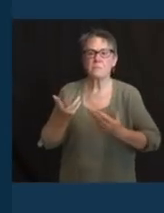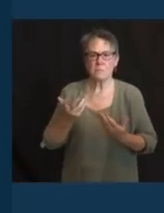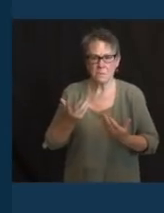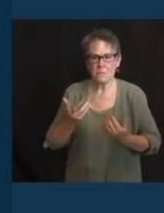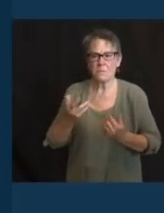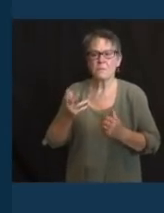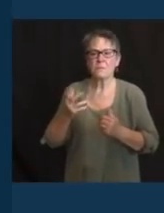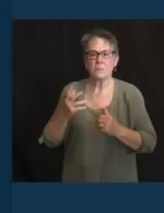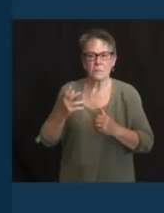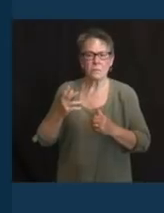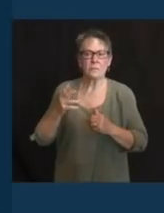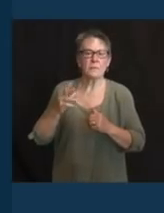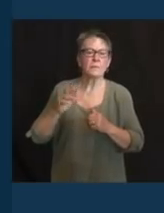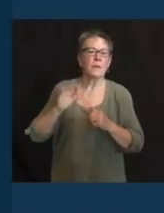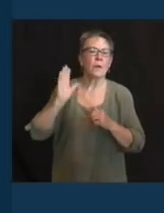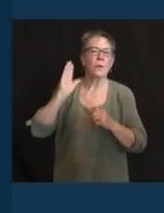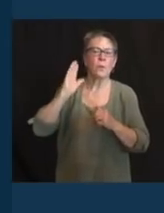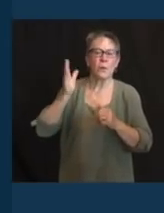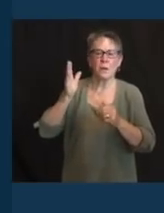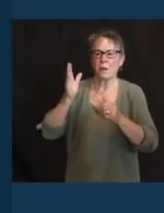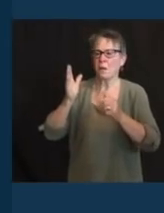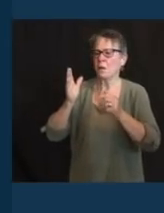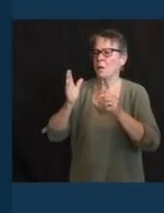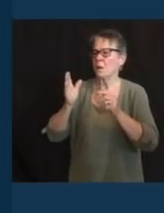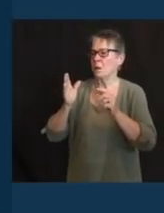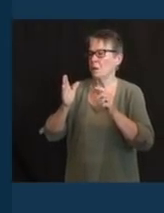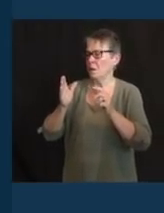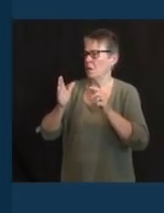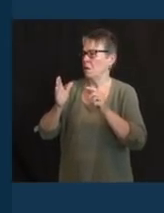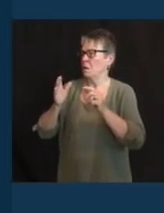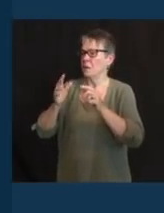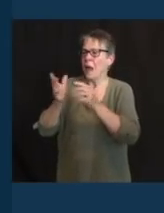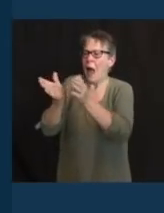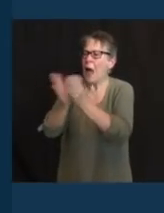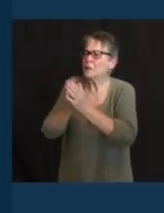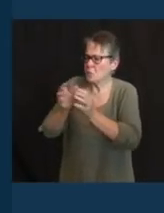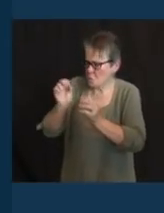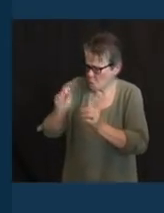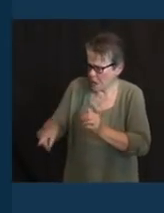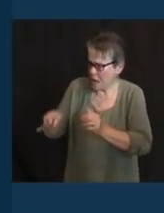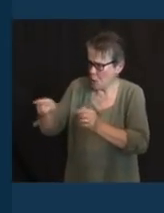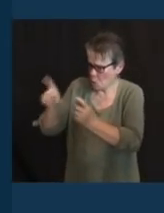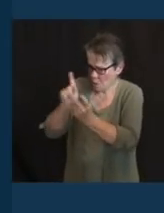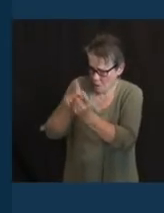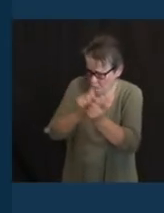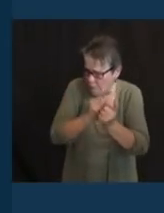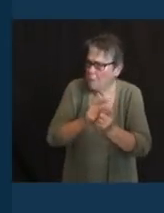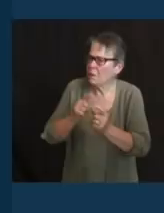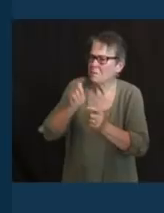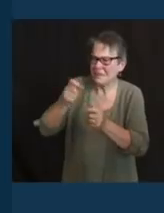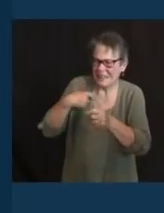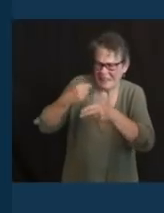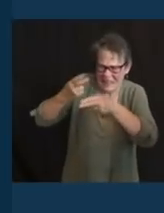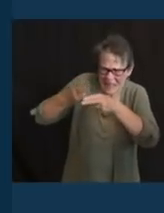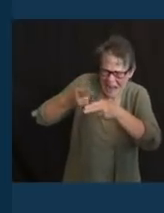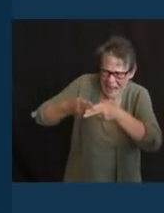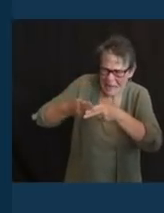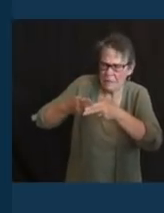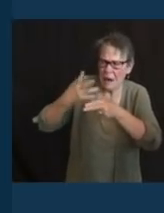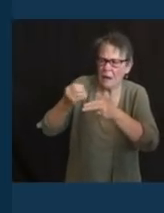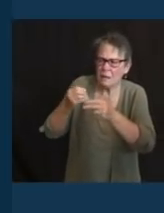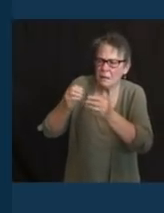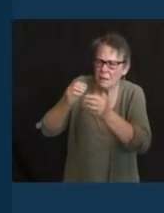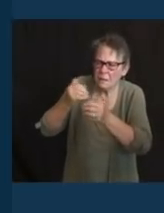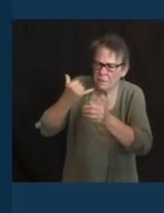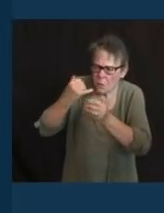will never ask for Social Security, financial, or other personally identifying information, including